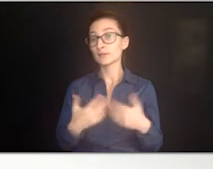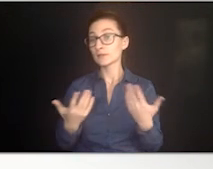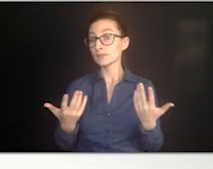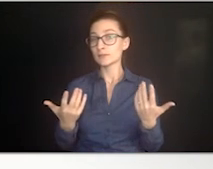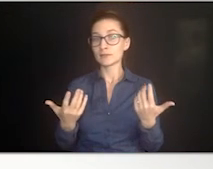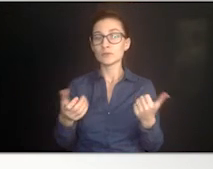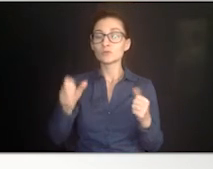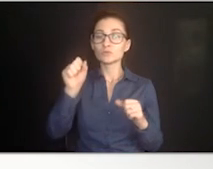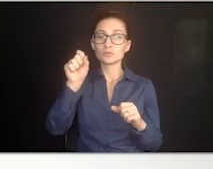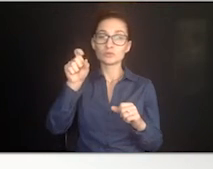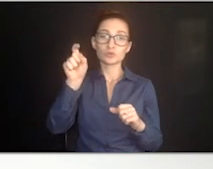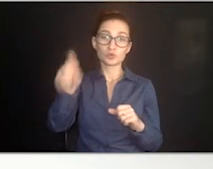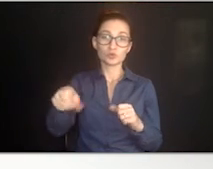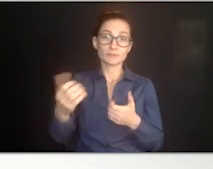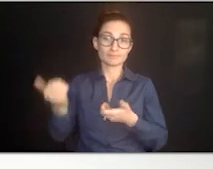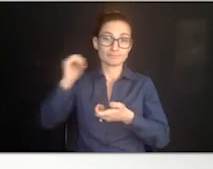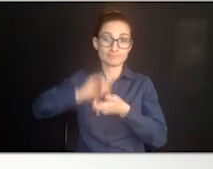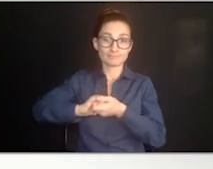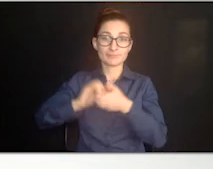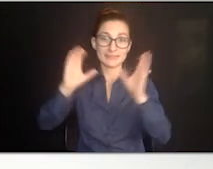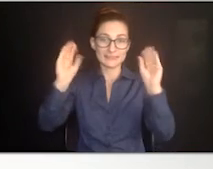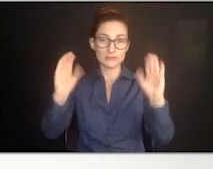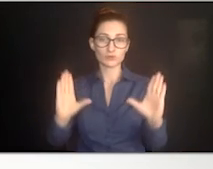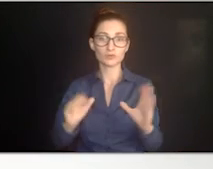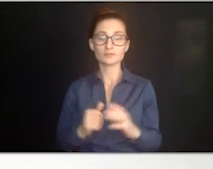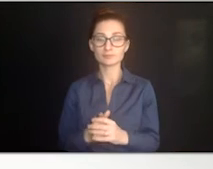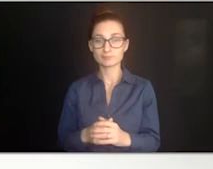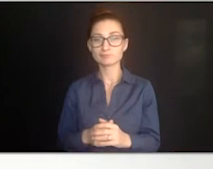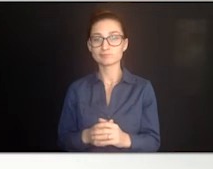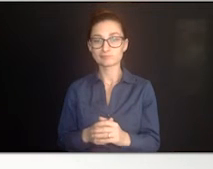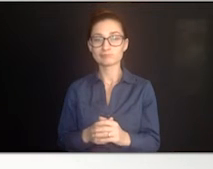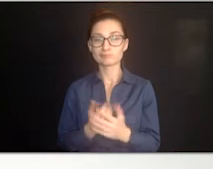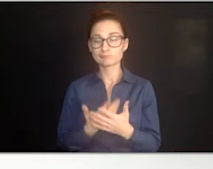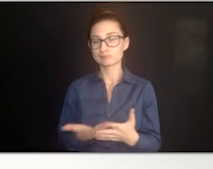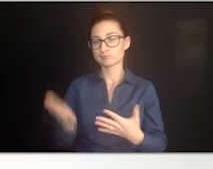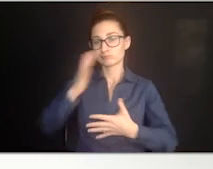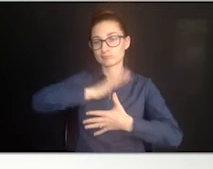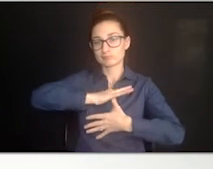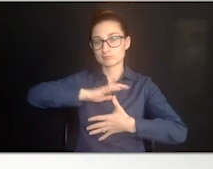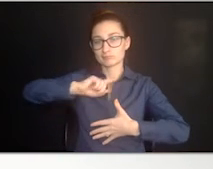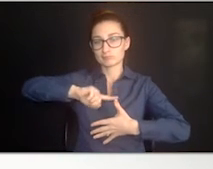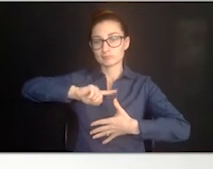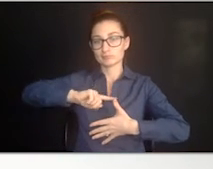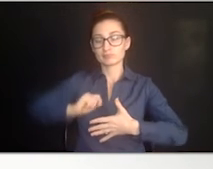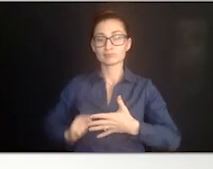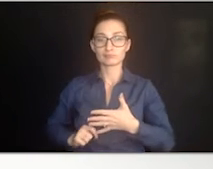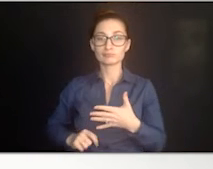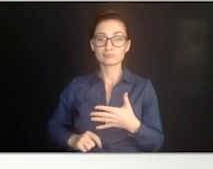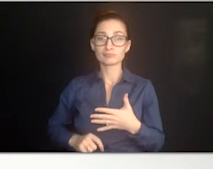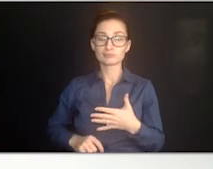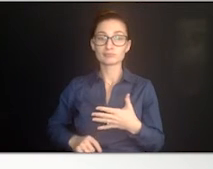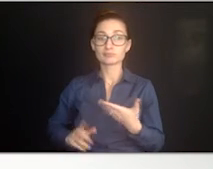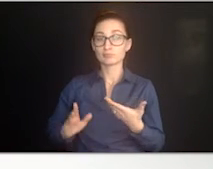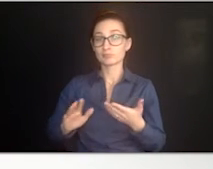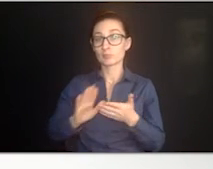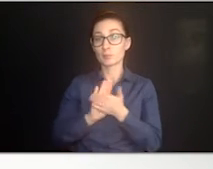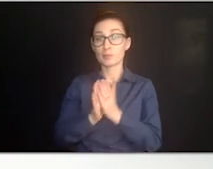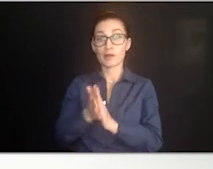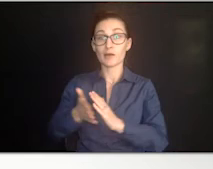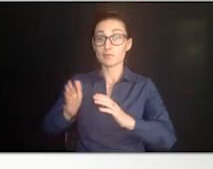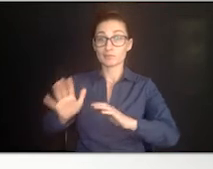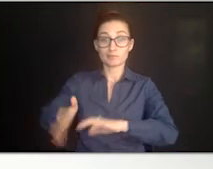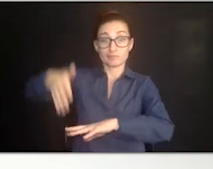Absolutely work with your child's teachers, first and foremost. Become an integral part of that